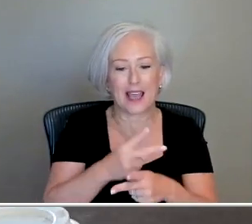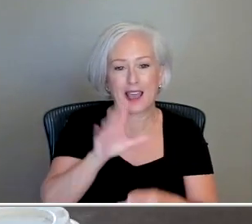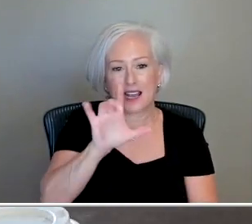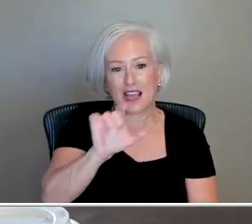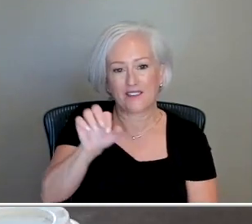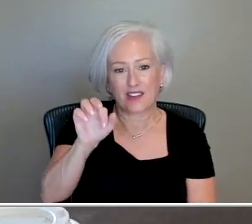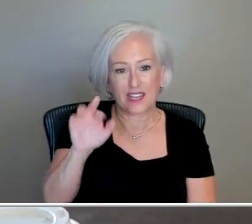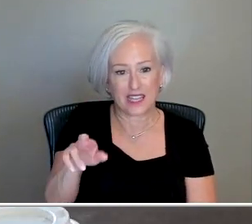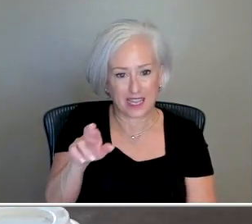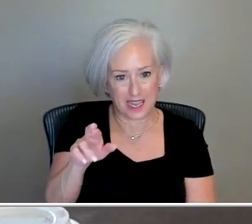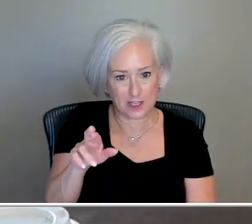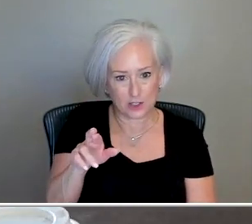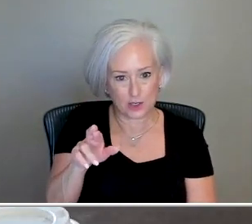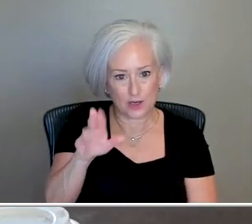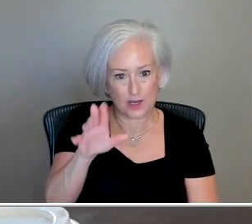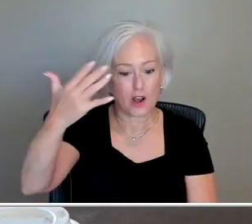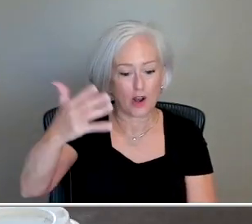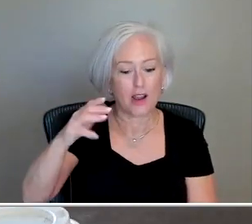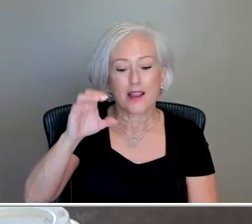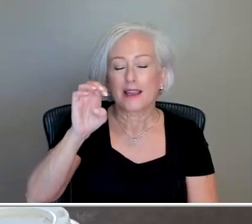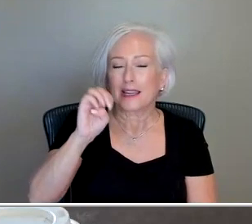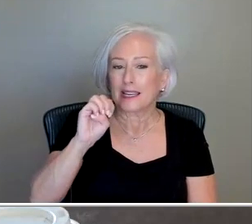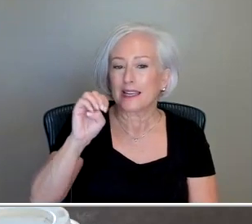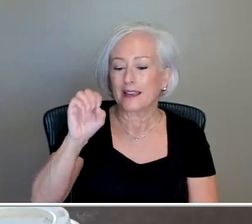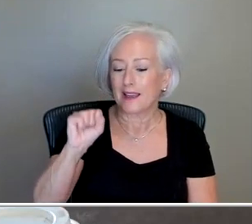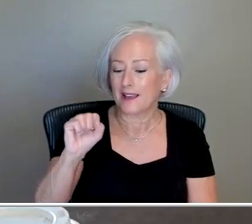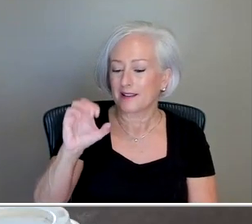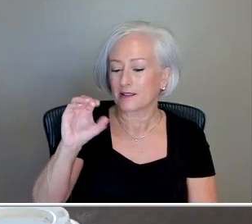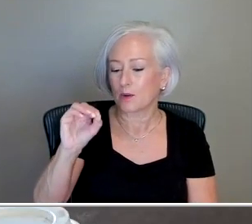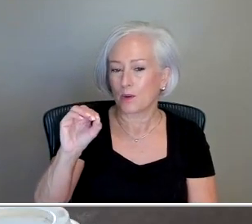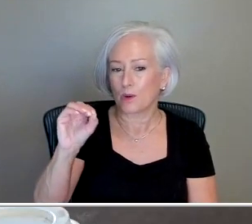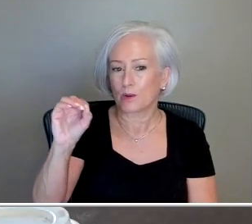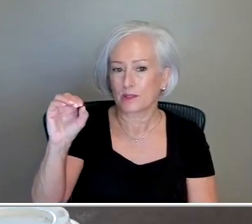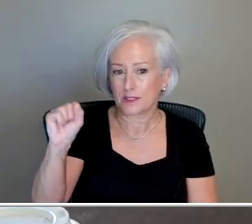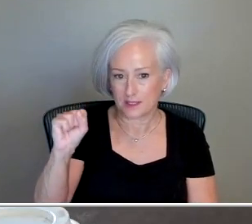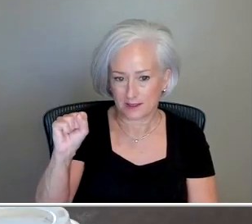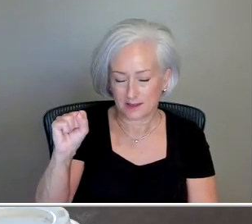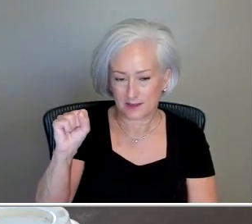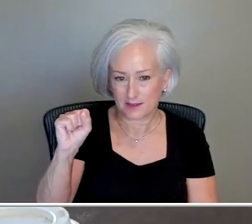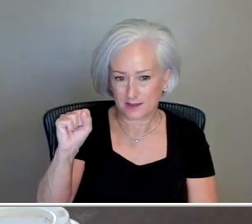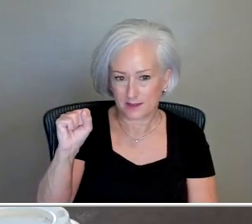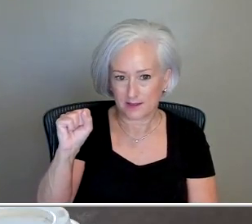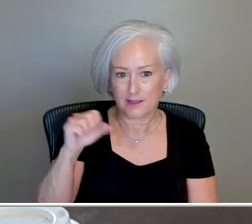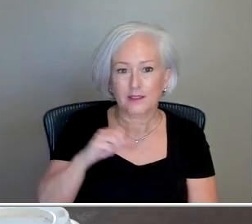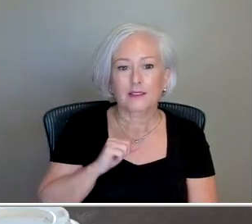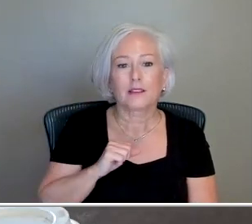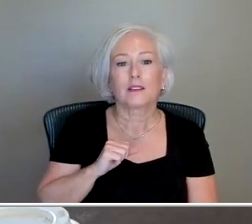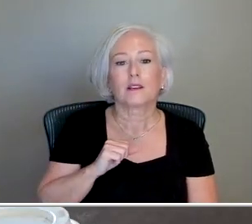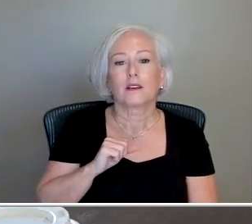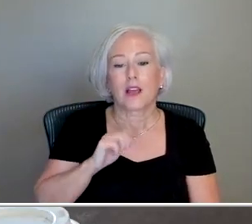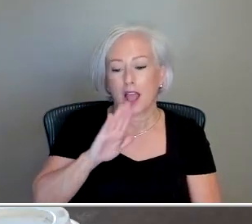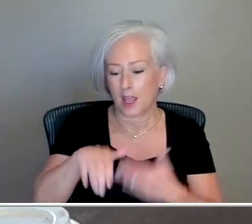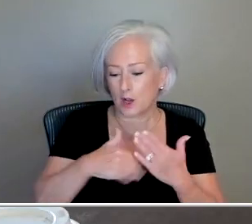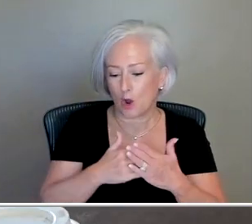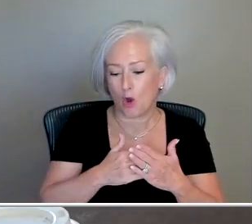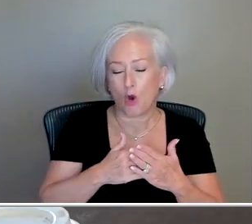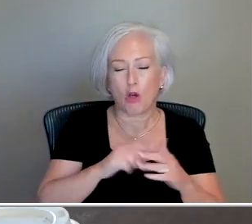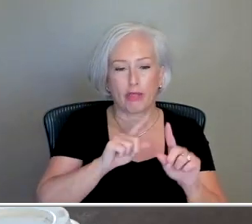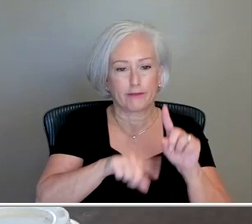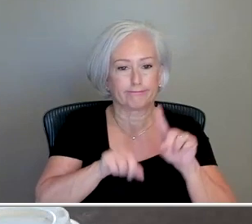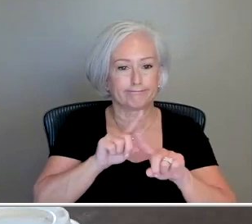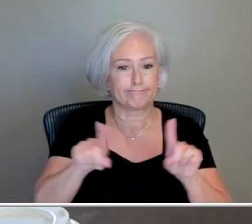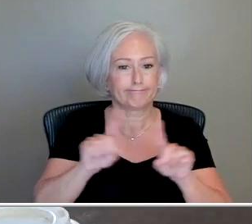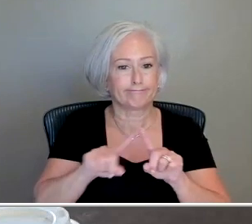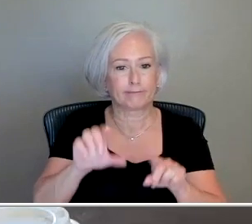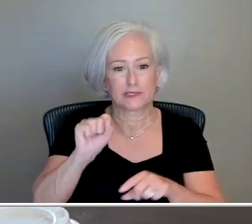rare kind, extraskeletal osteogenic sarcoma, and all the sarcoma patients out there, do some of your